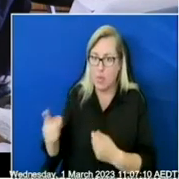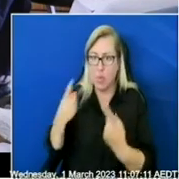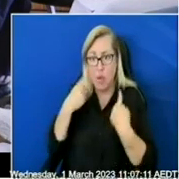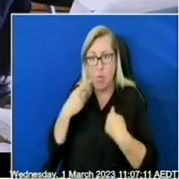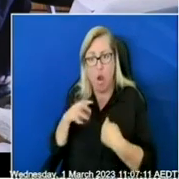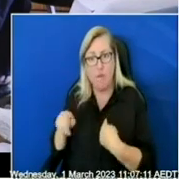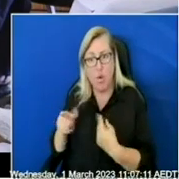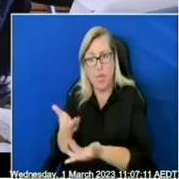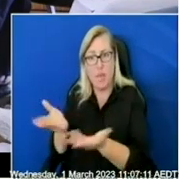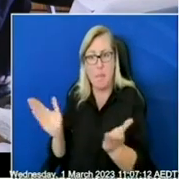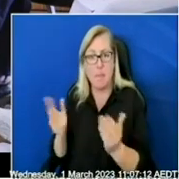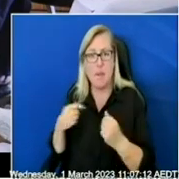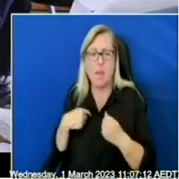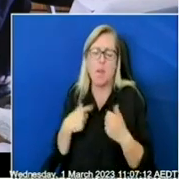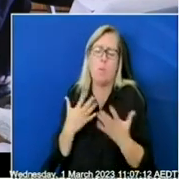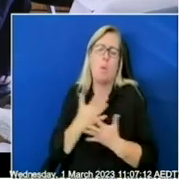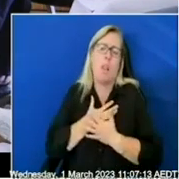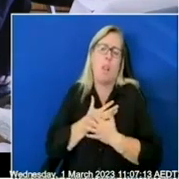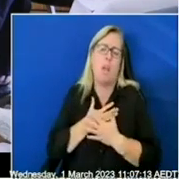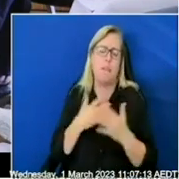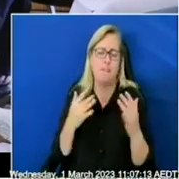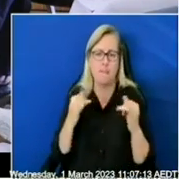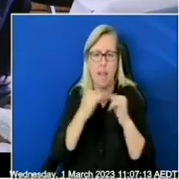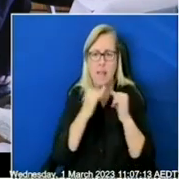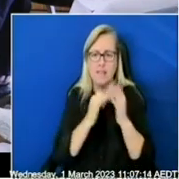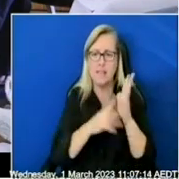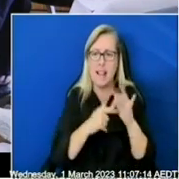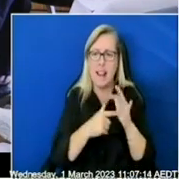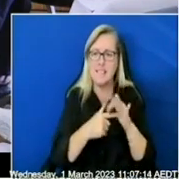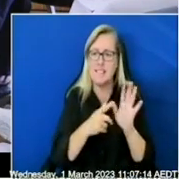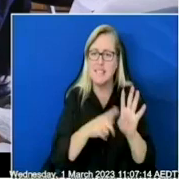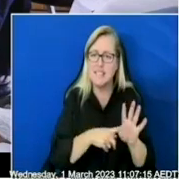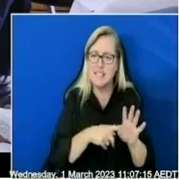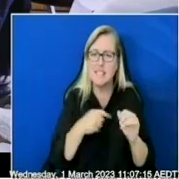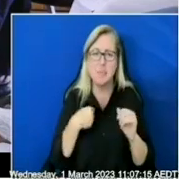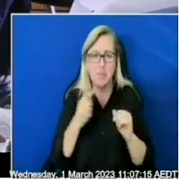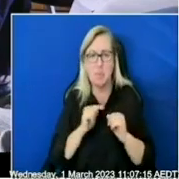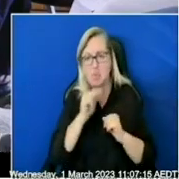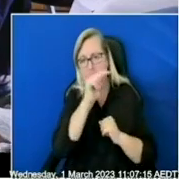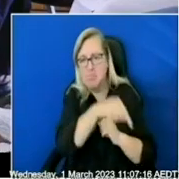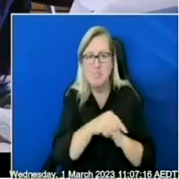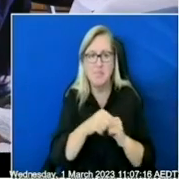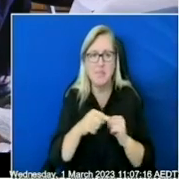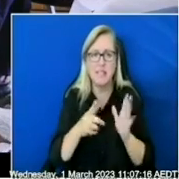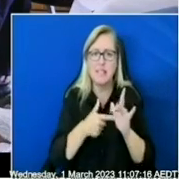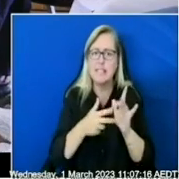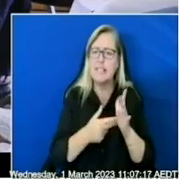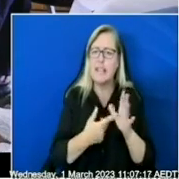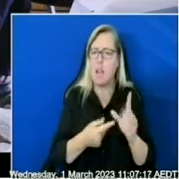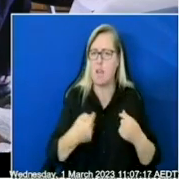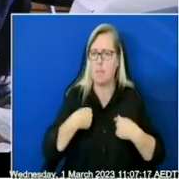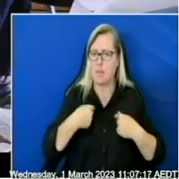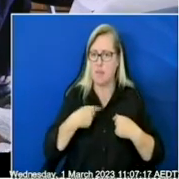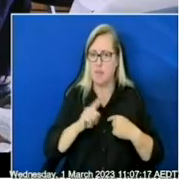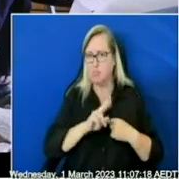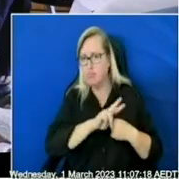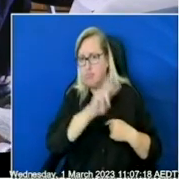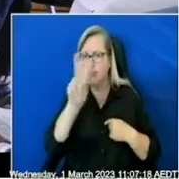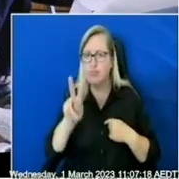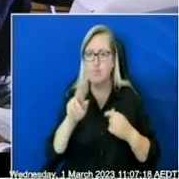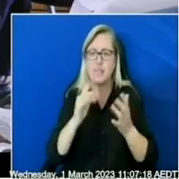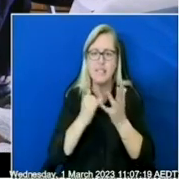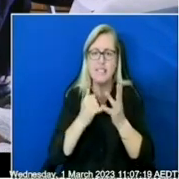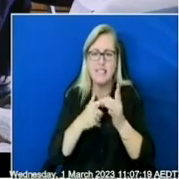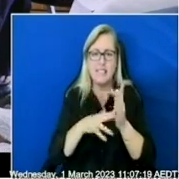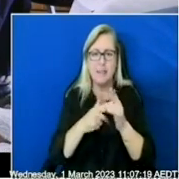aunties. They used to... Peter and I went over to Sylvan, our auntie Letty. She was so beautiful. She's very